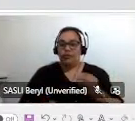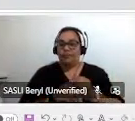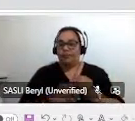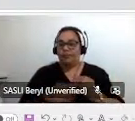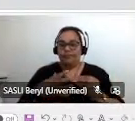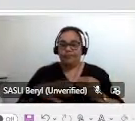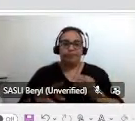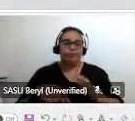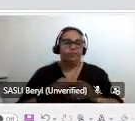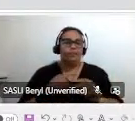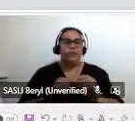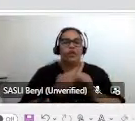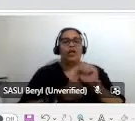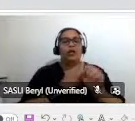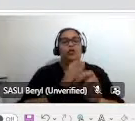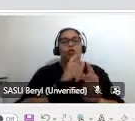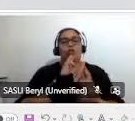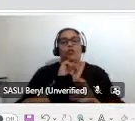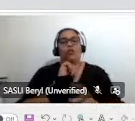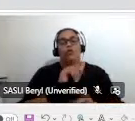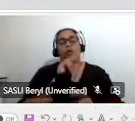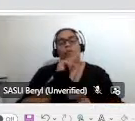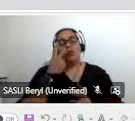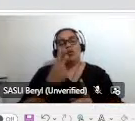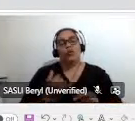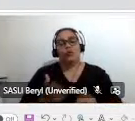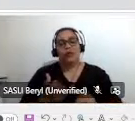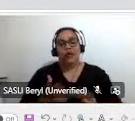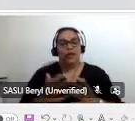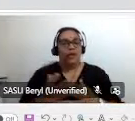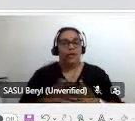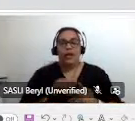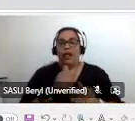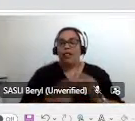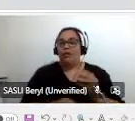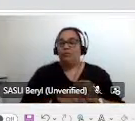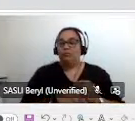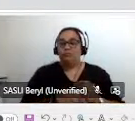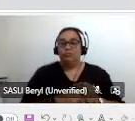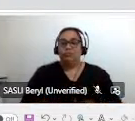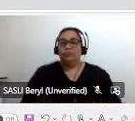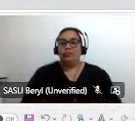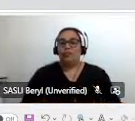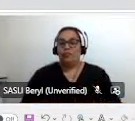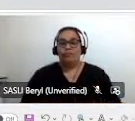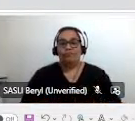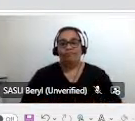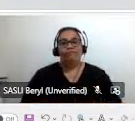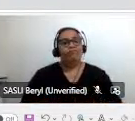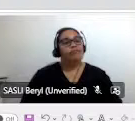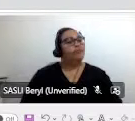in terms of the annual reports we saw today? Any other resolutions?